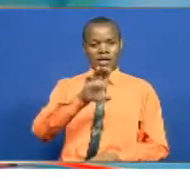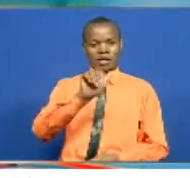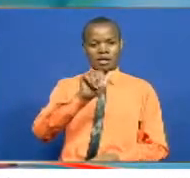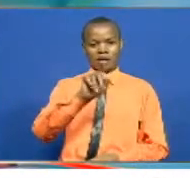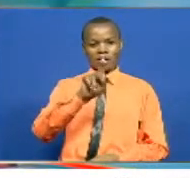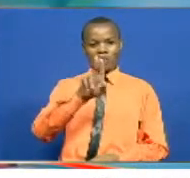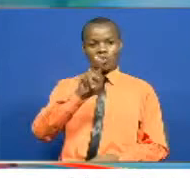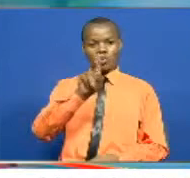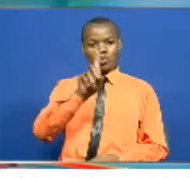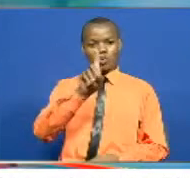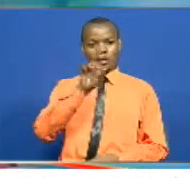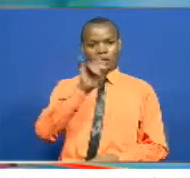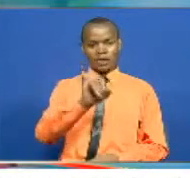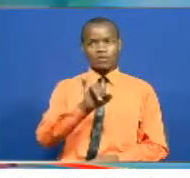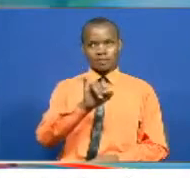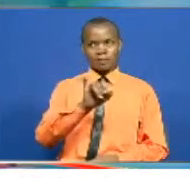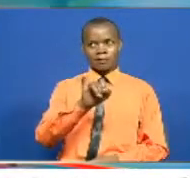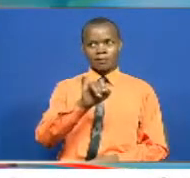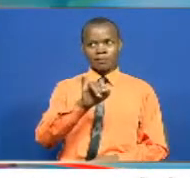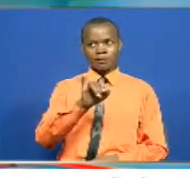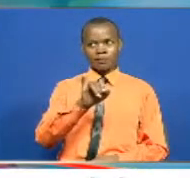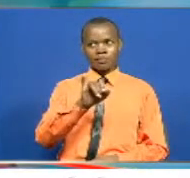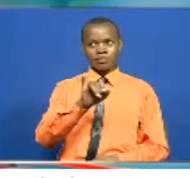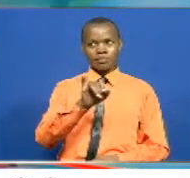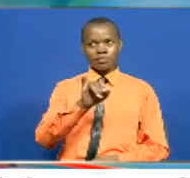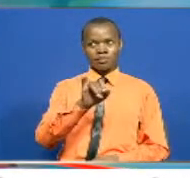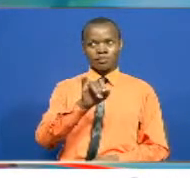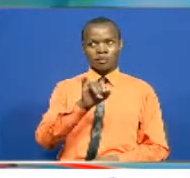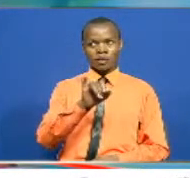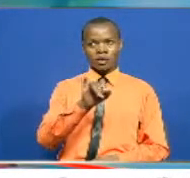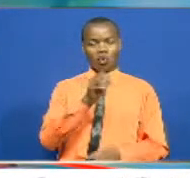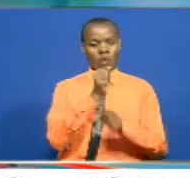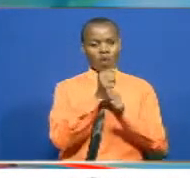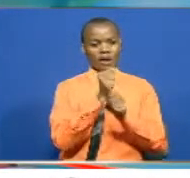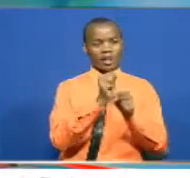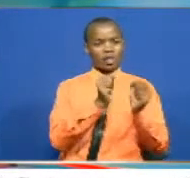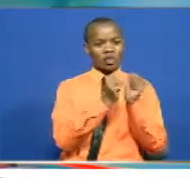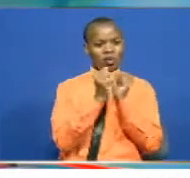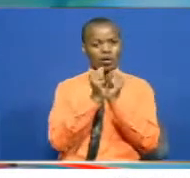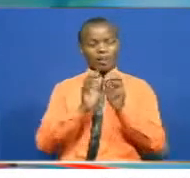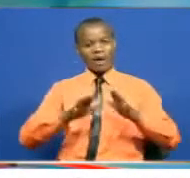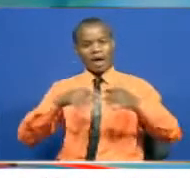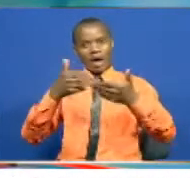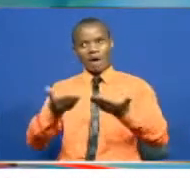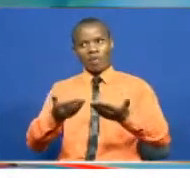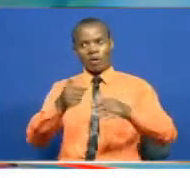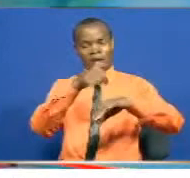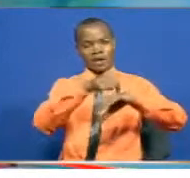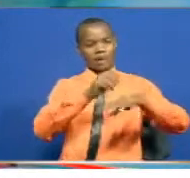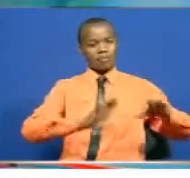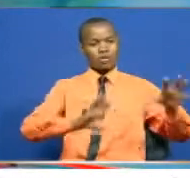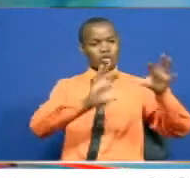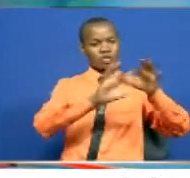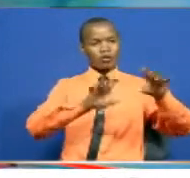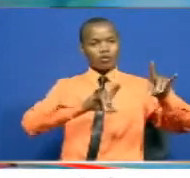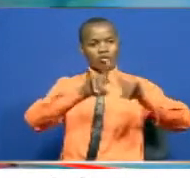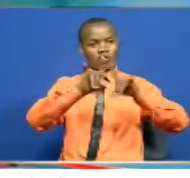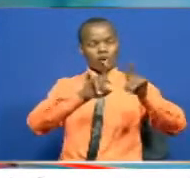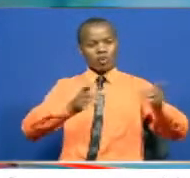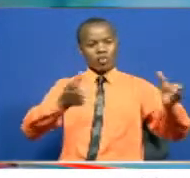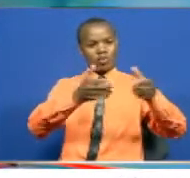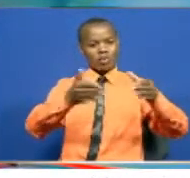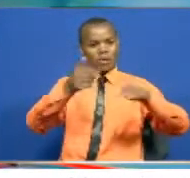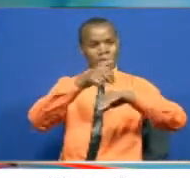for the pre-qualifiers. How much of, you know, cooperation have you had trying to bring in what we'd call the foreign-based legion in the Moran